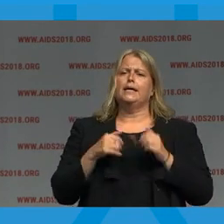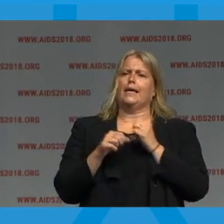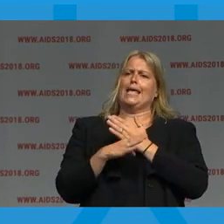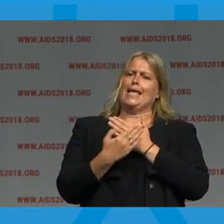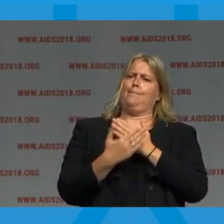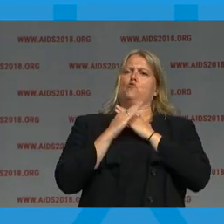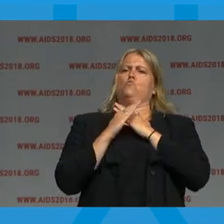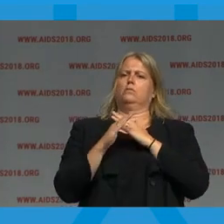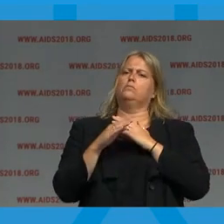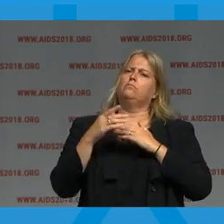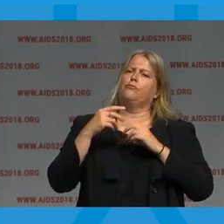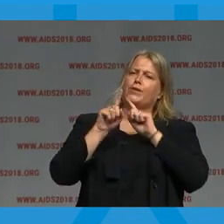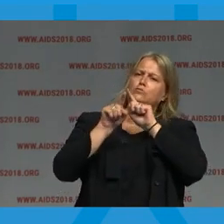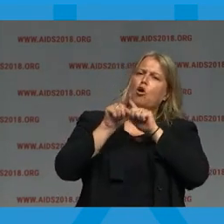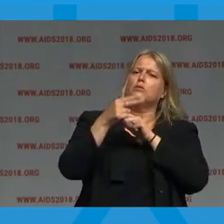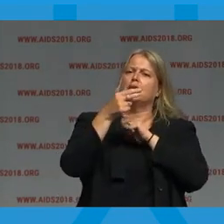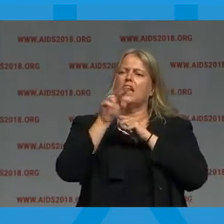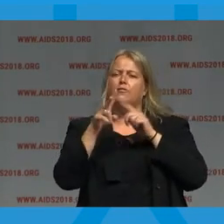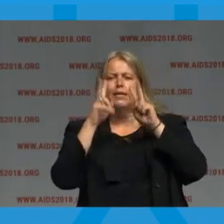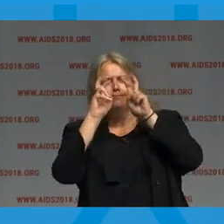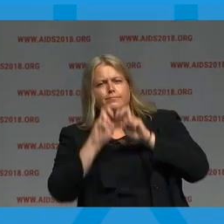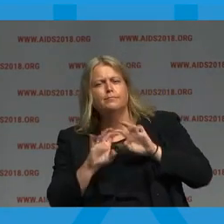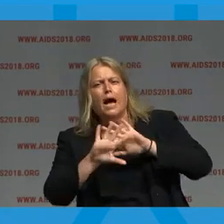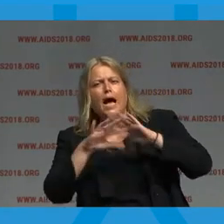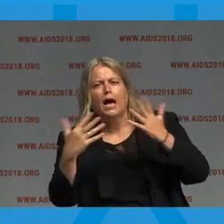to HIV.